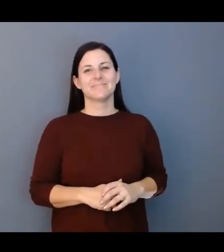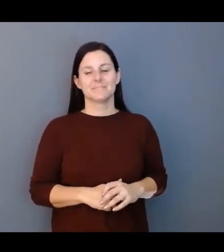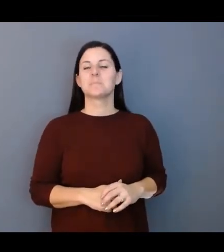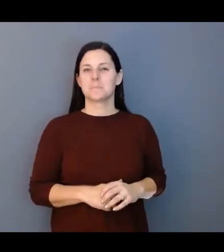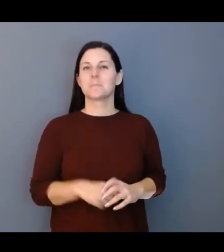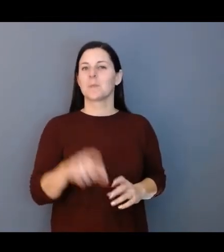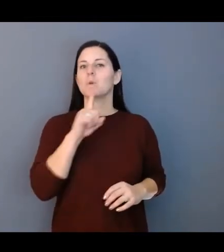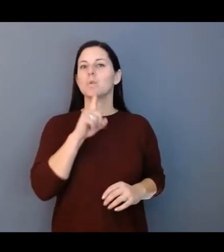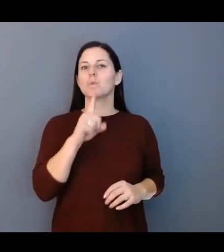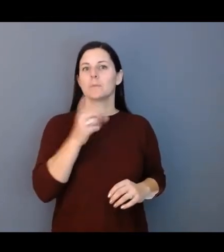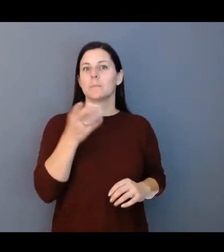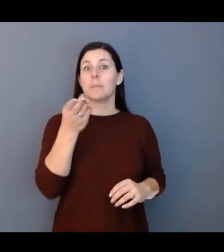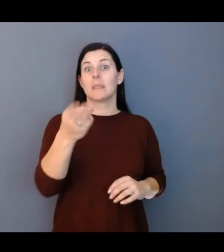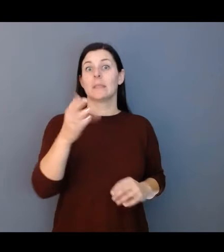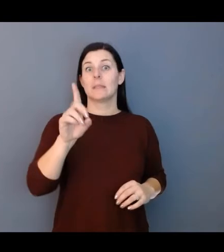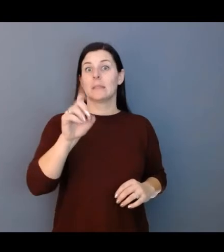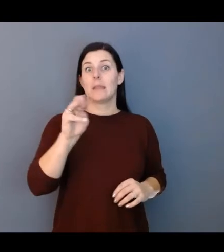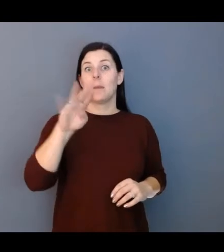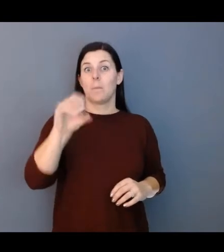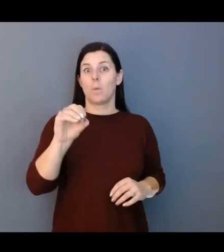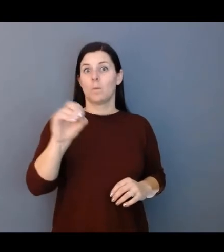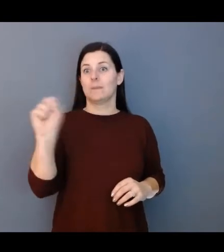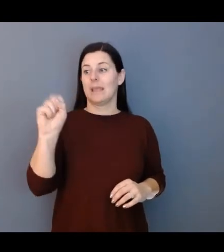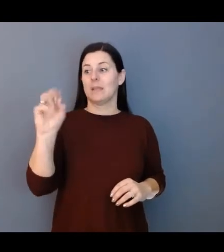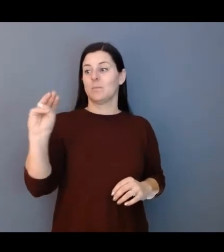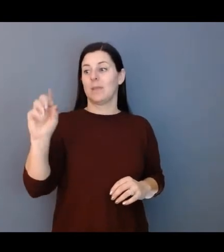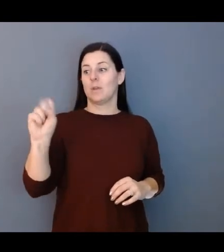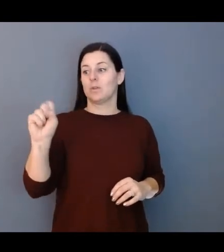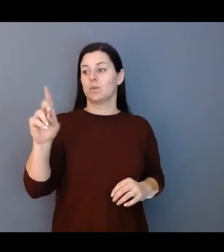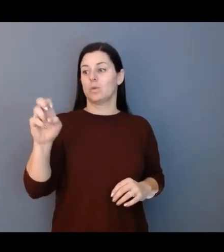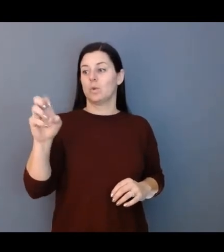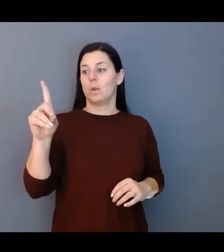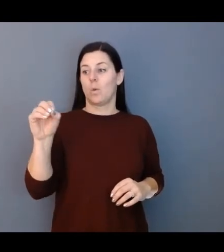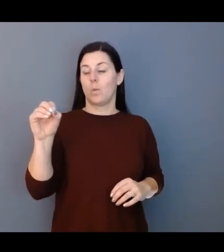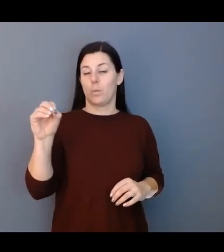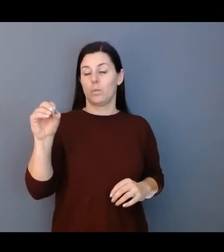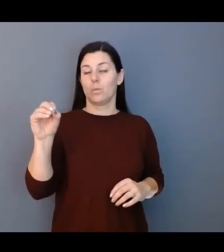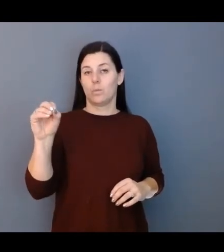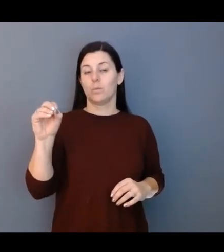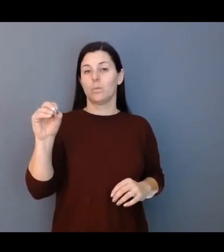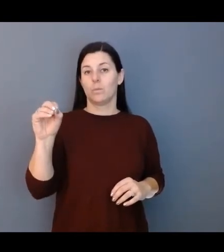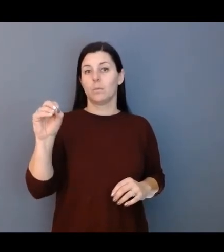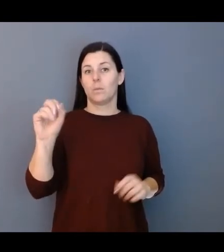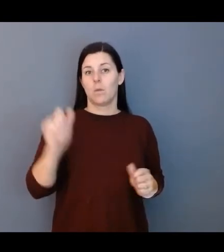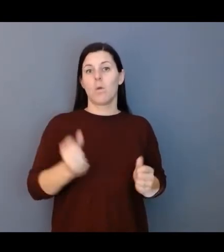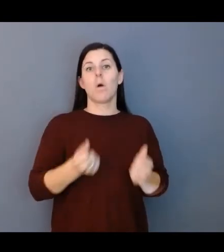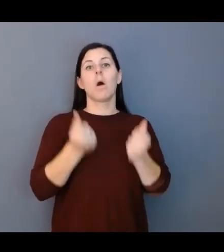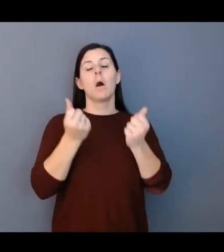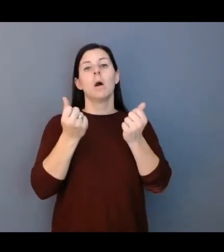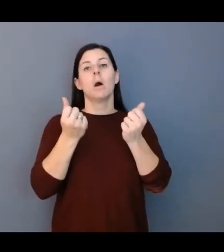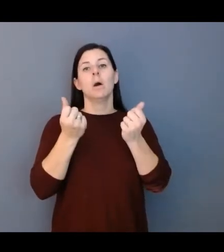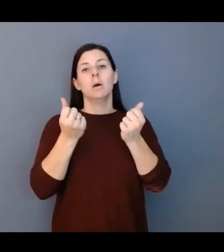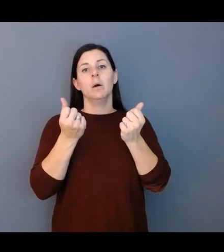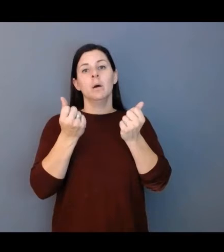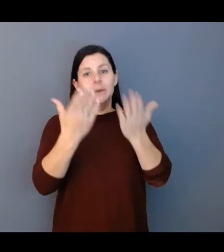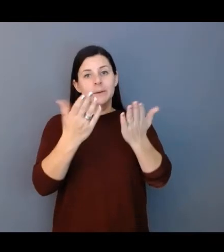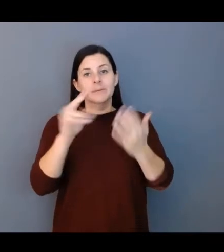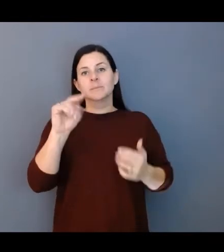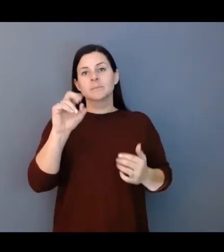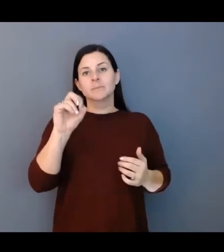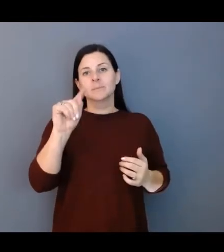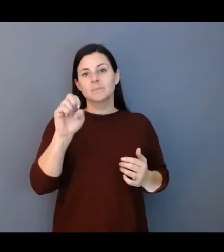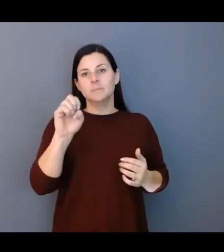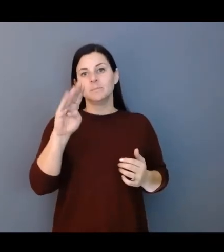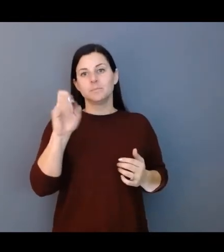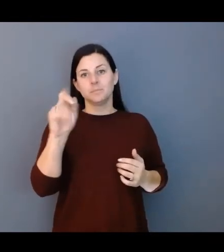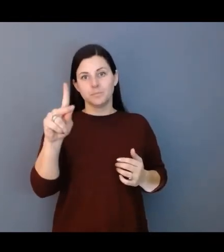Yeah, sure. So in this particular demo, I'm using SageMaker Studio, which offers me to have my